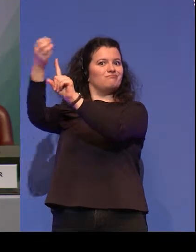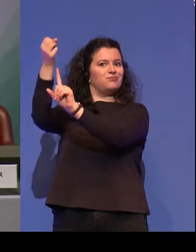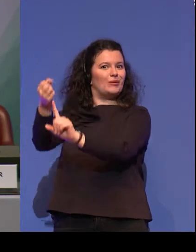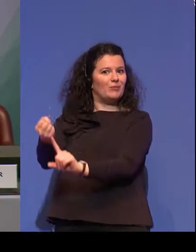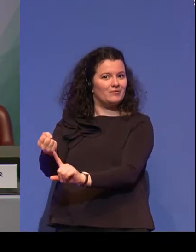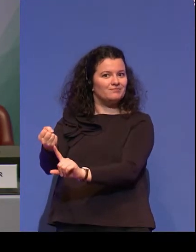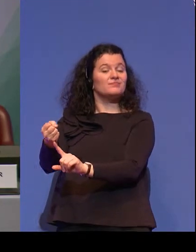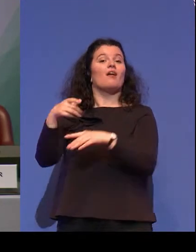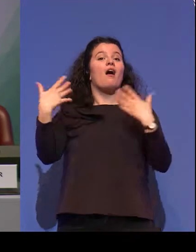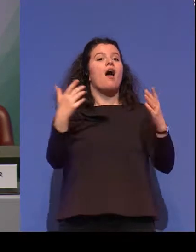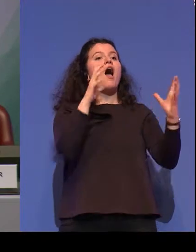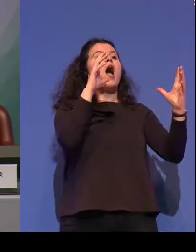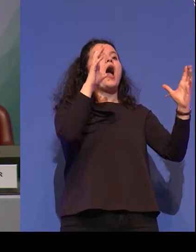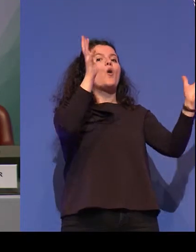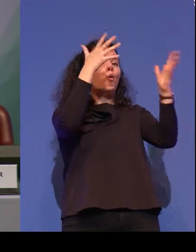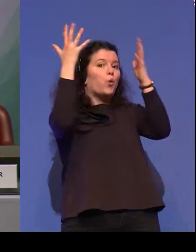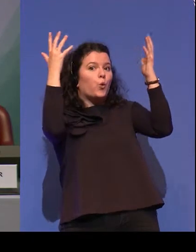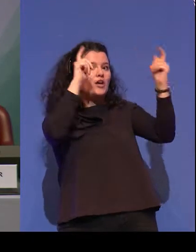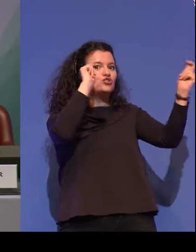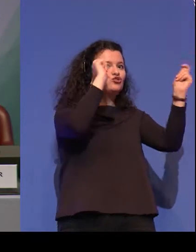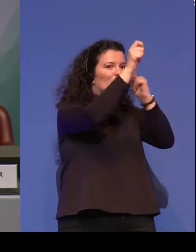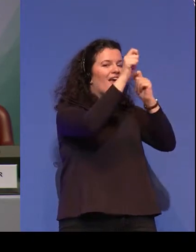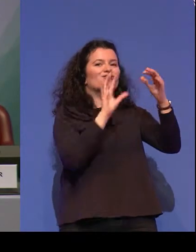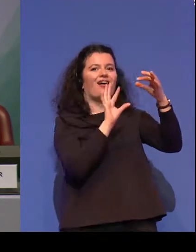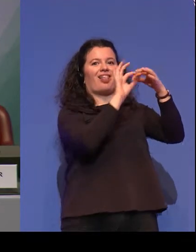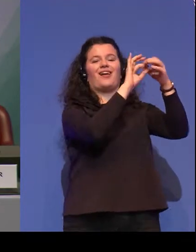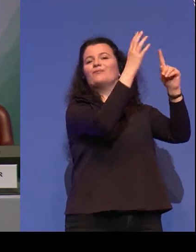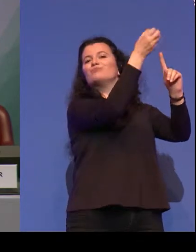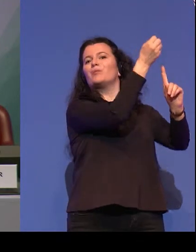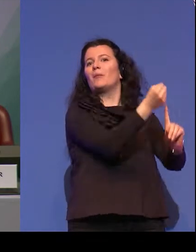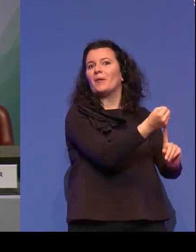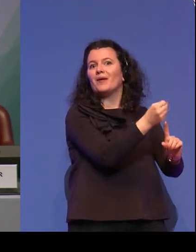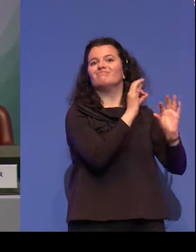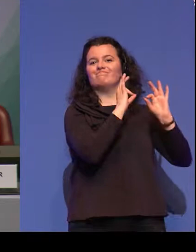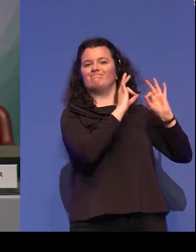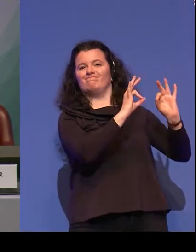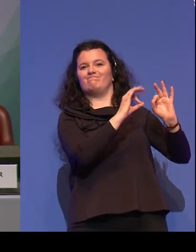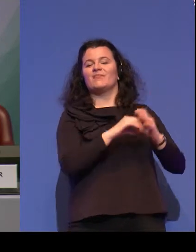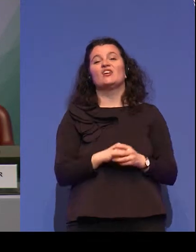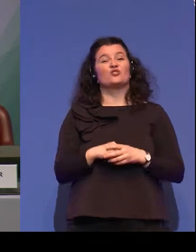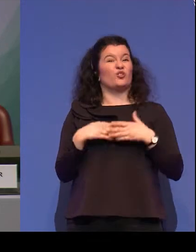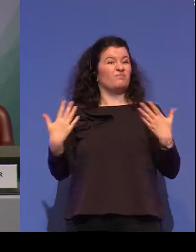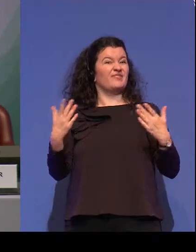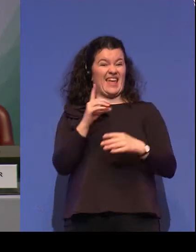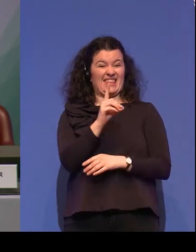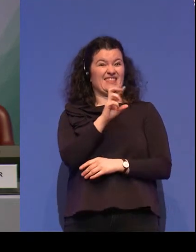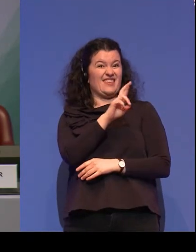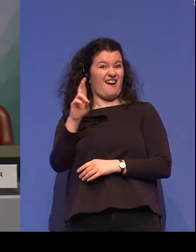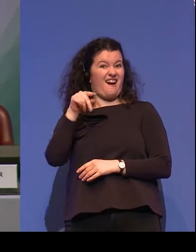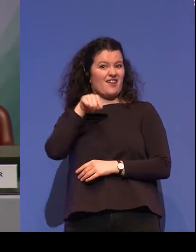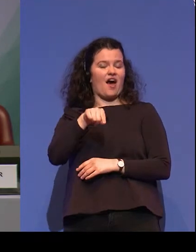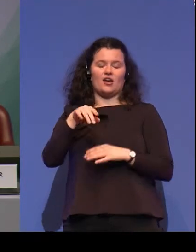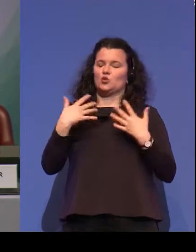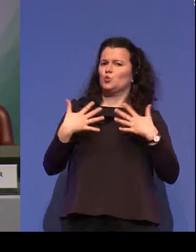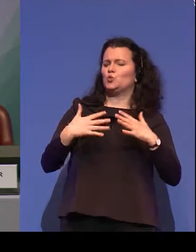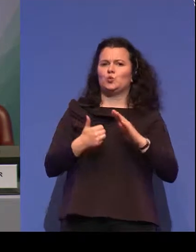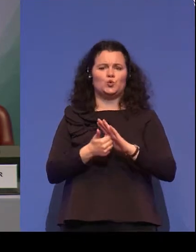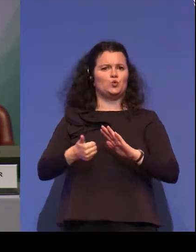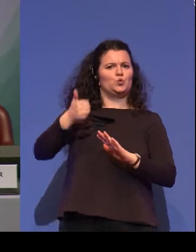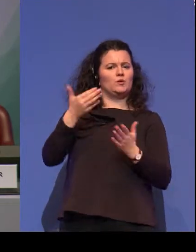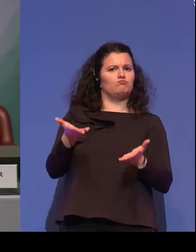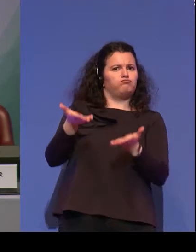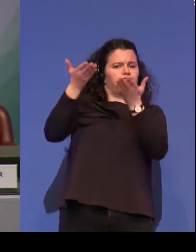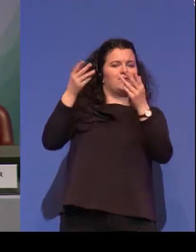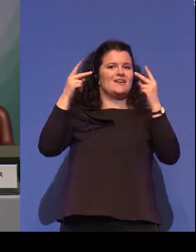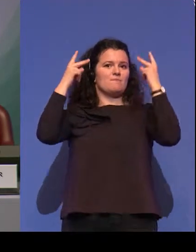change. These two issues are, as all the speakers today have mentioned, high on the agenda, and they